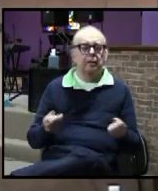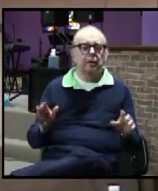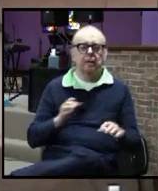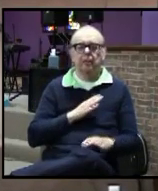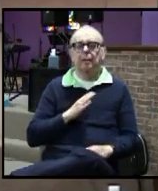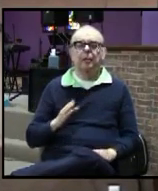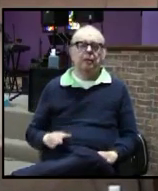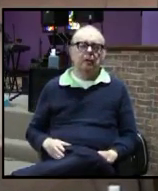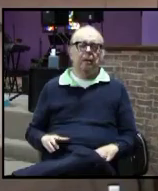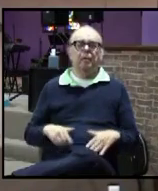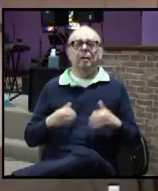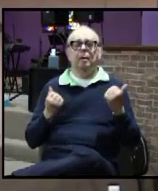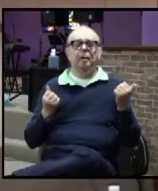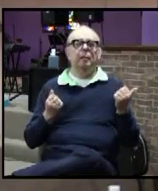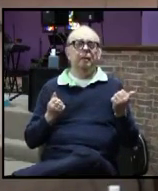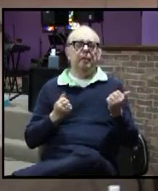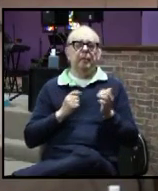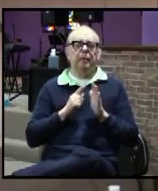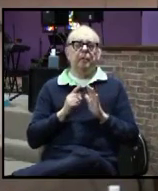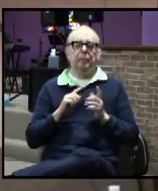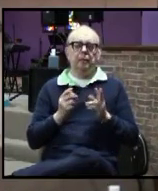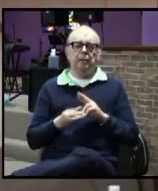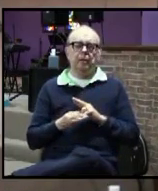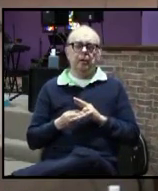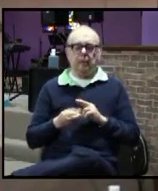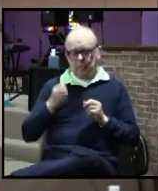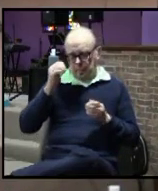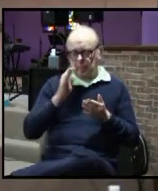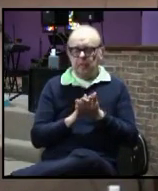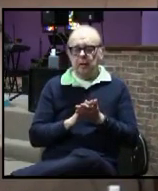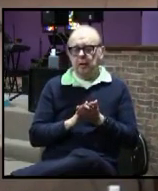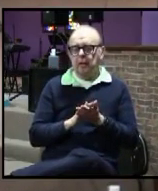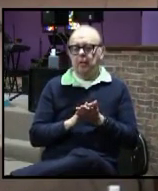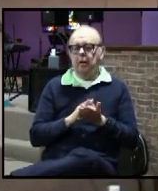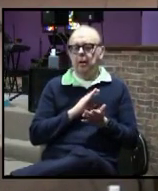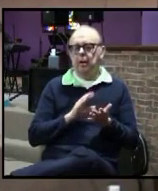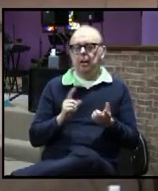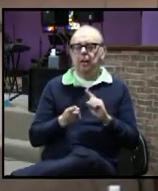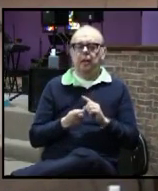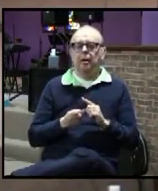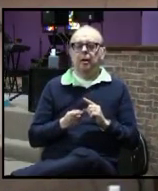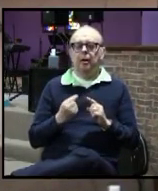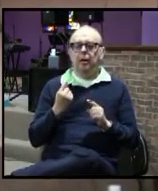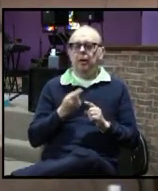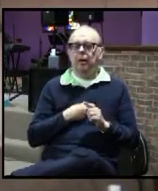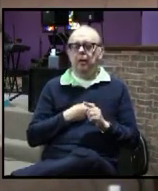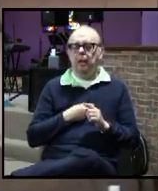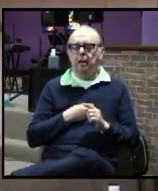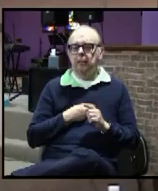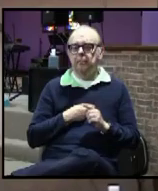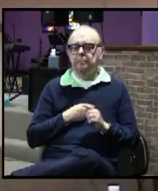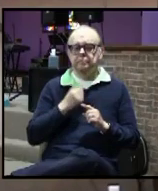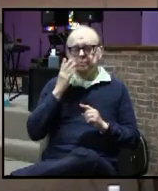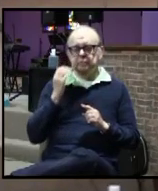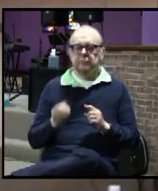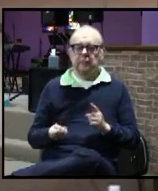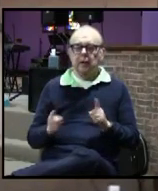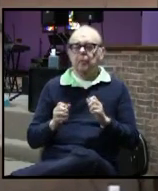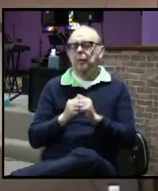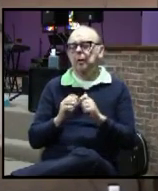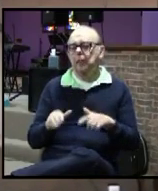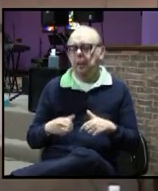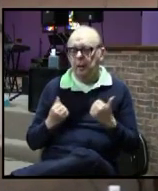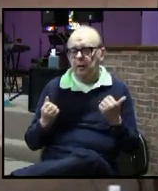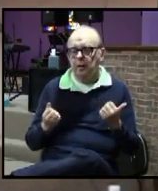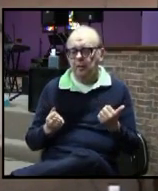So much what happens in our Christian life is we have this moment of conversion. We repent and believe and Christ changes us. And then we kind of have these experiences